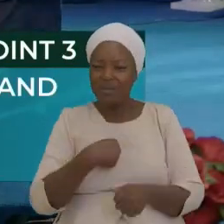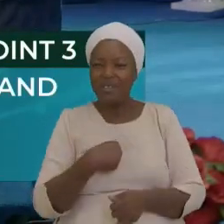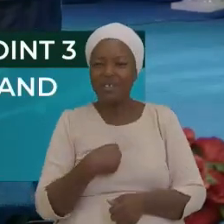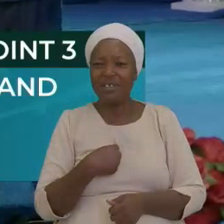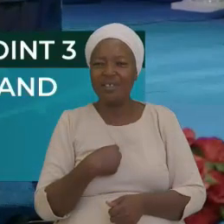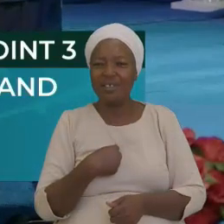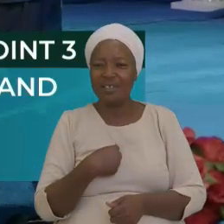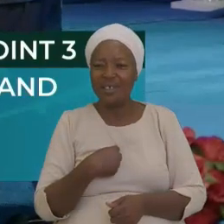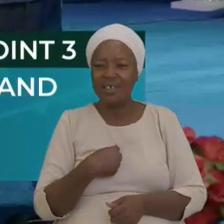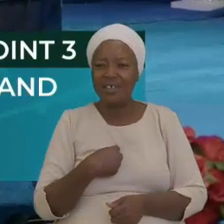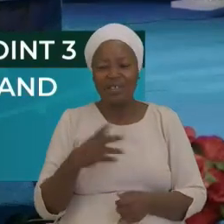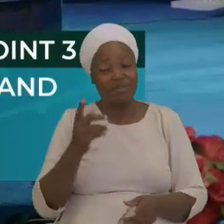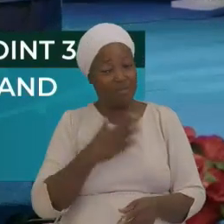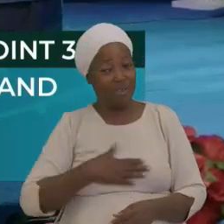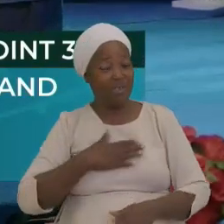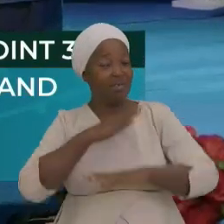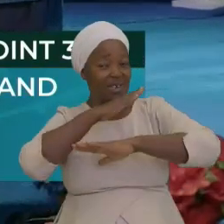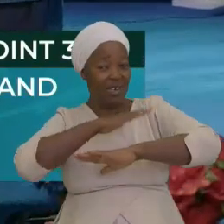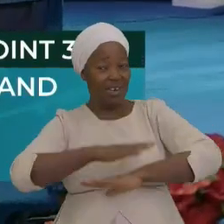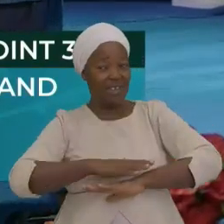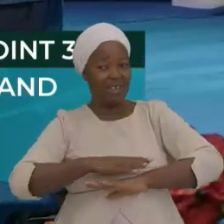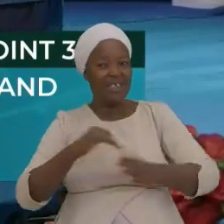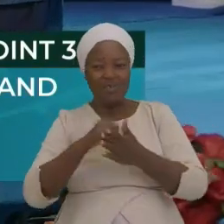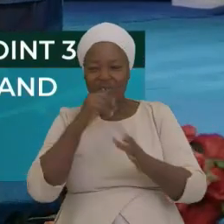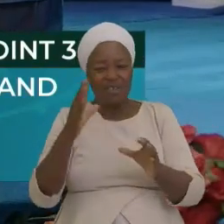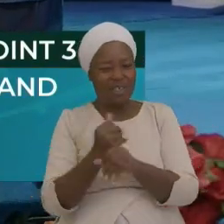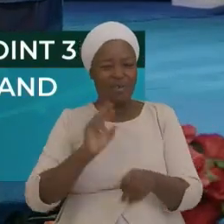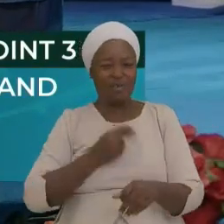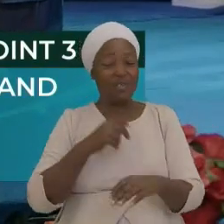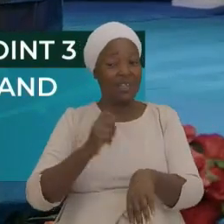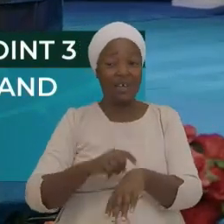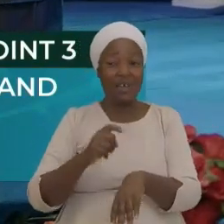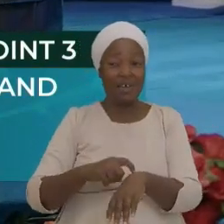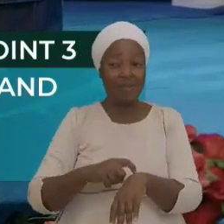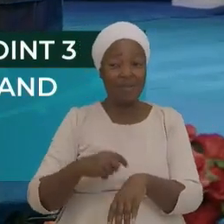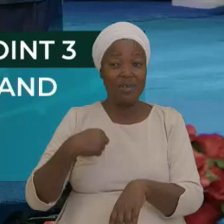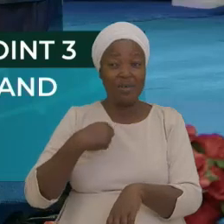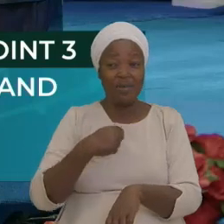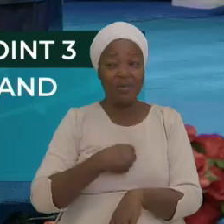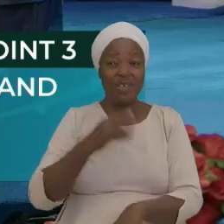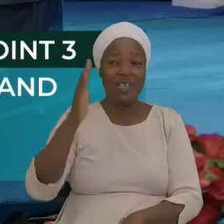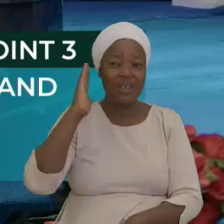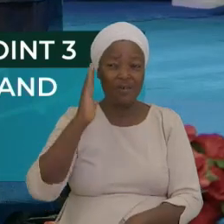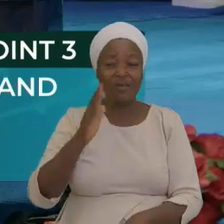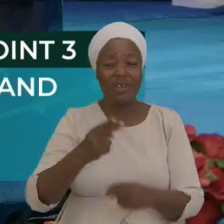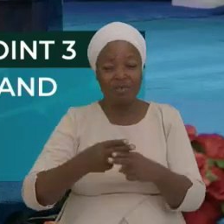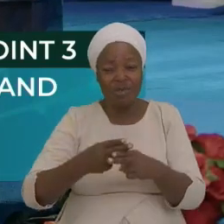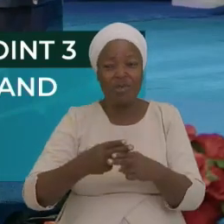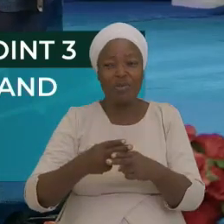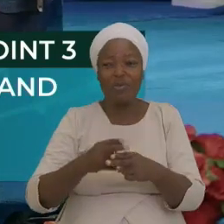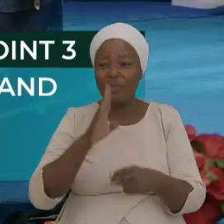Says, relax, it will not take us time, we will soon